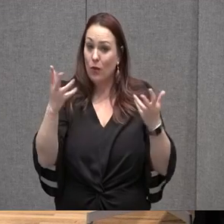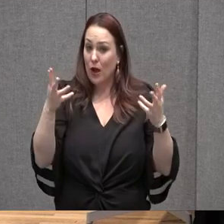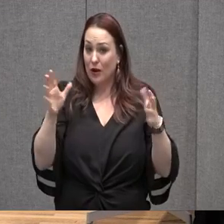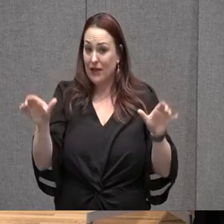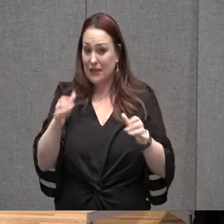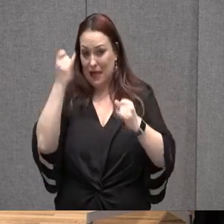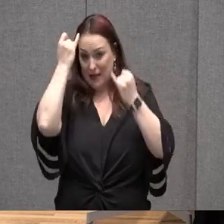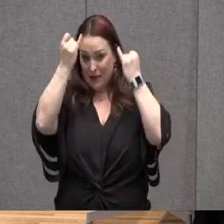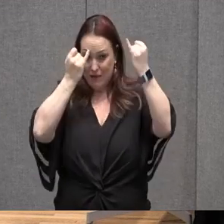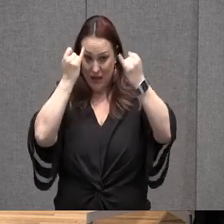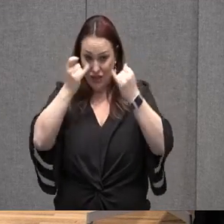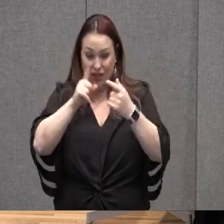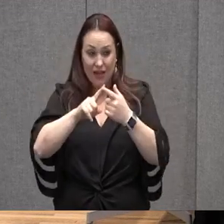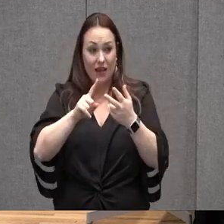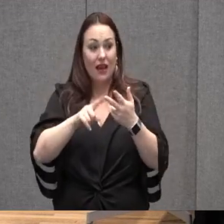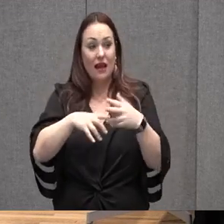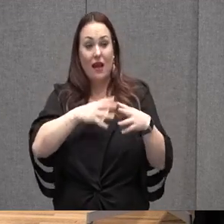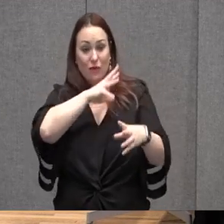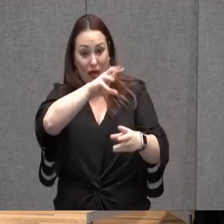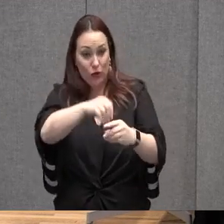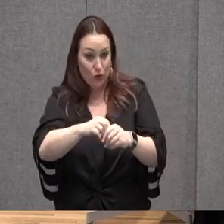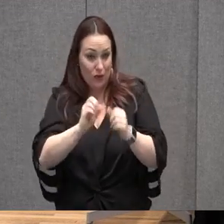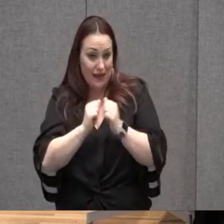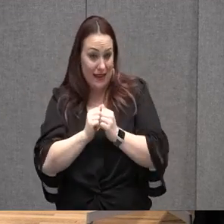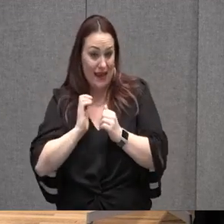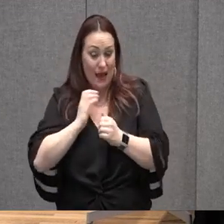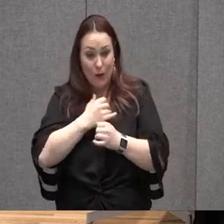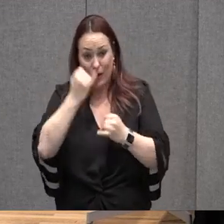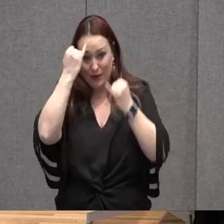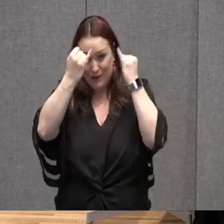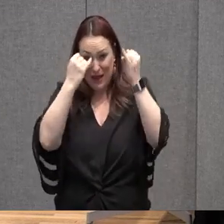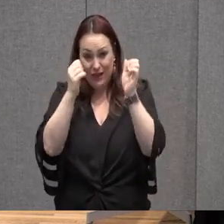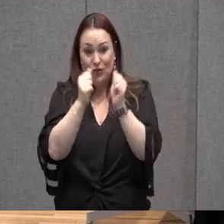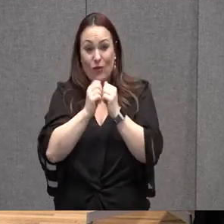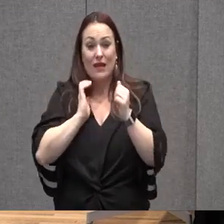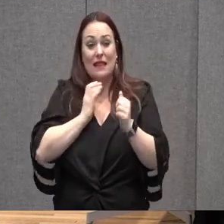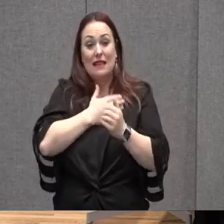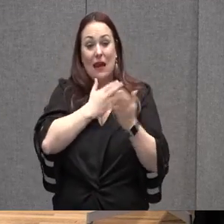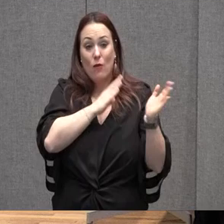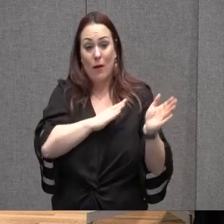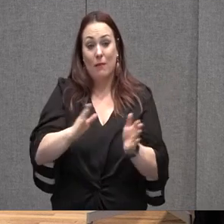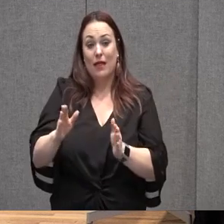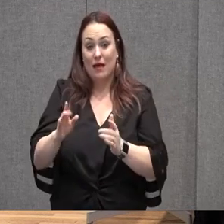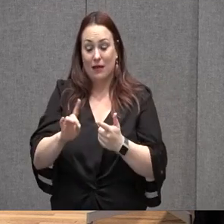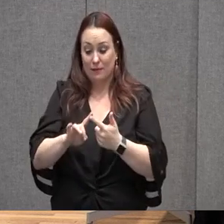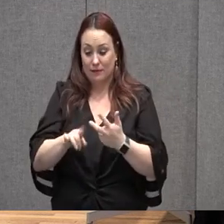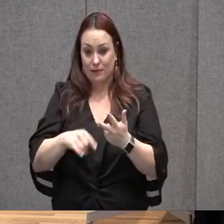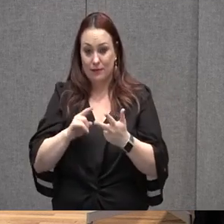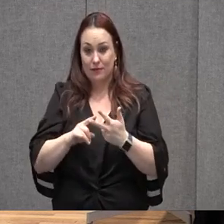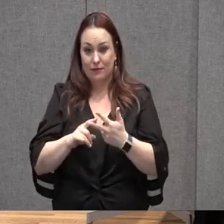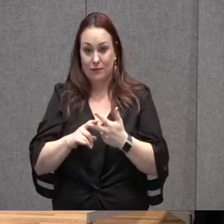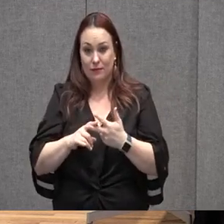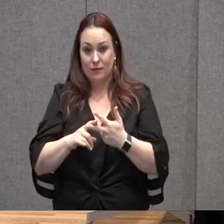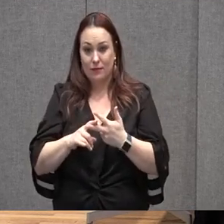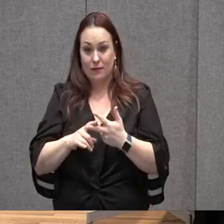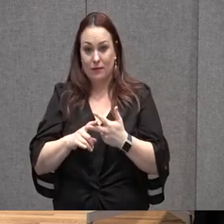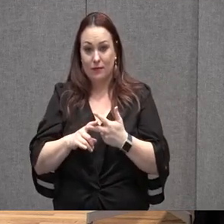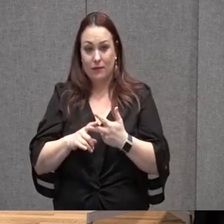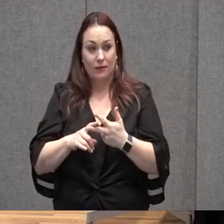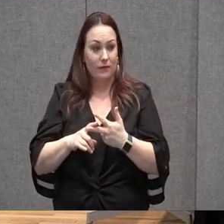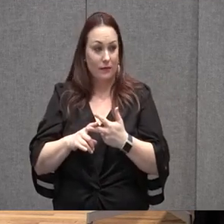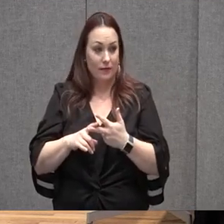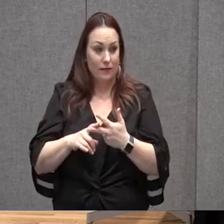we already did imagine, and we kind of included our imagine with our plan. And we did